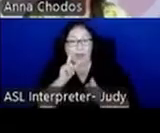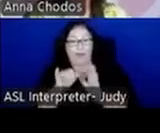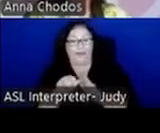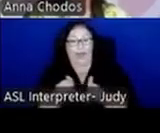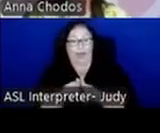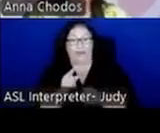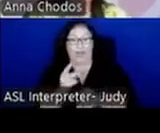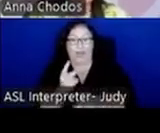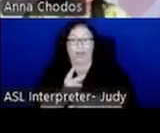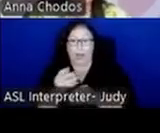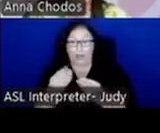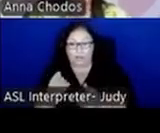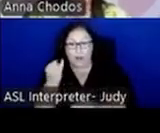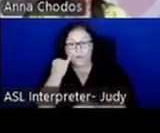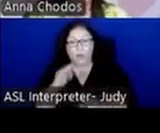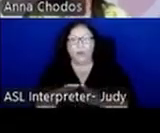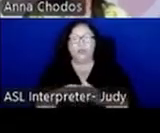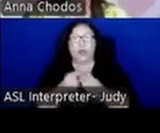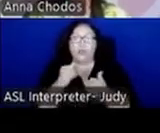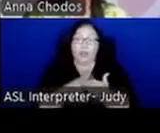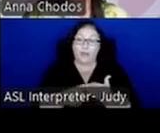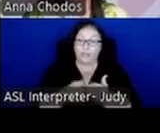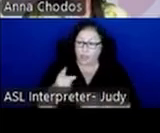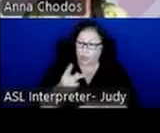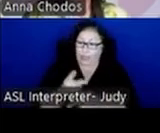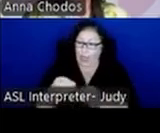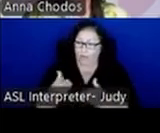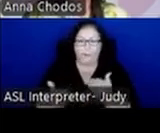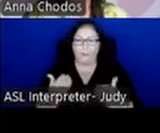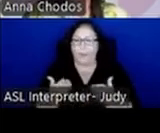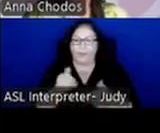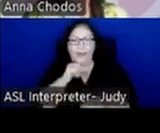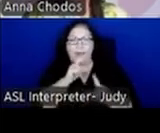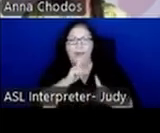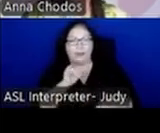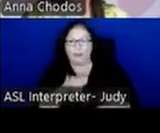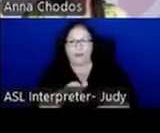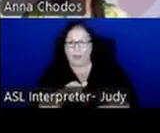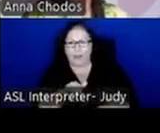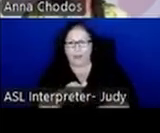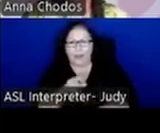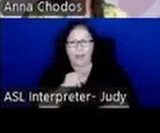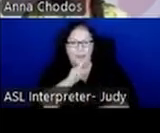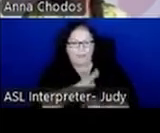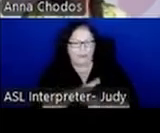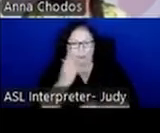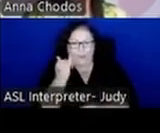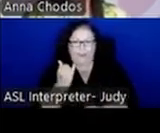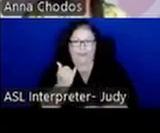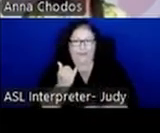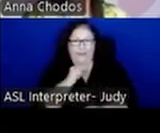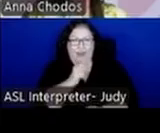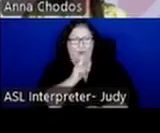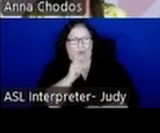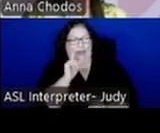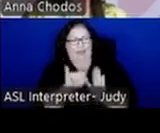the conversation with, are you a caregiver? They may not answer that in the affirmative because they haven't really identified with that role yet.